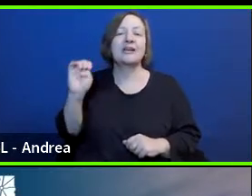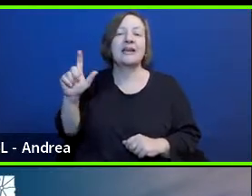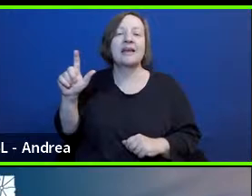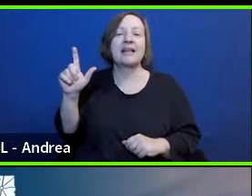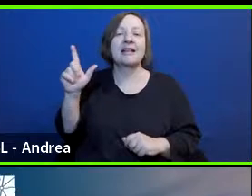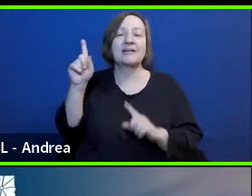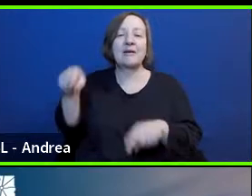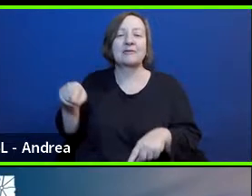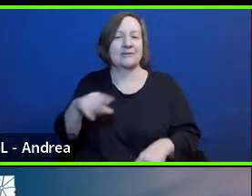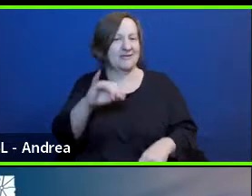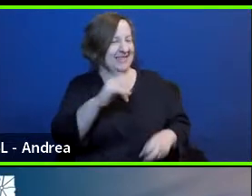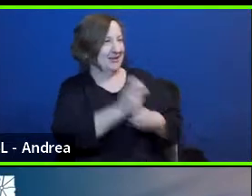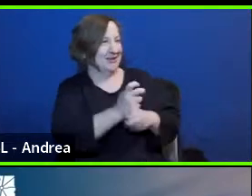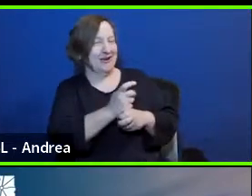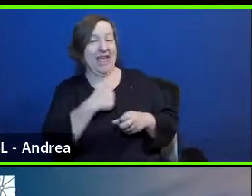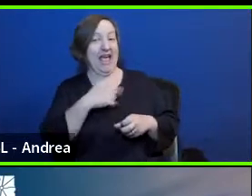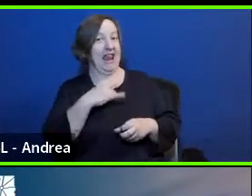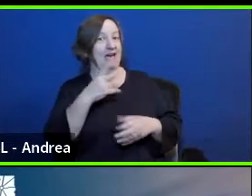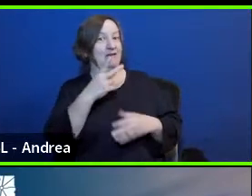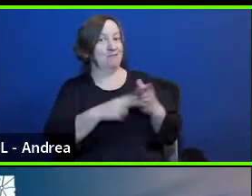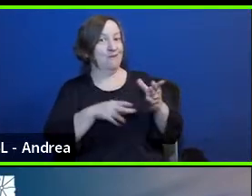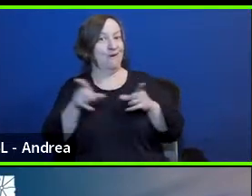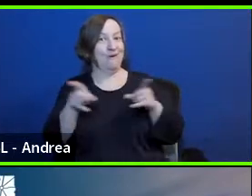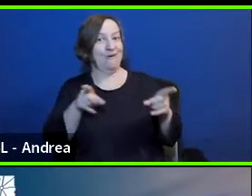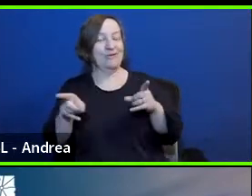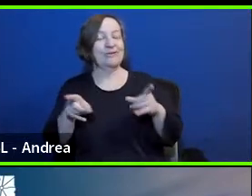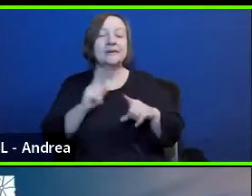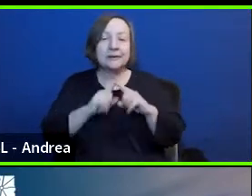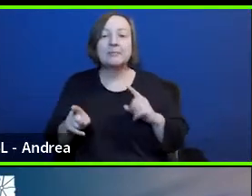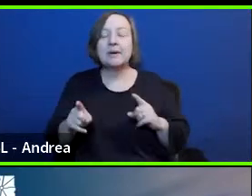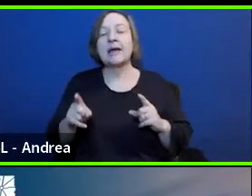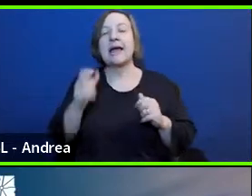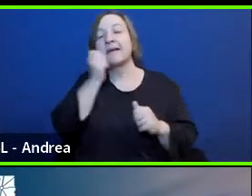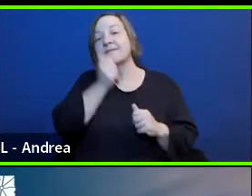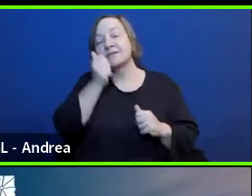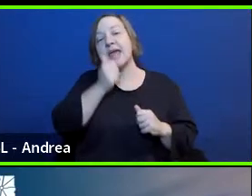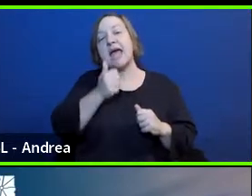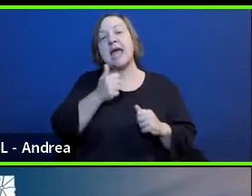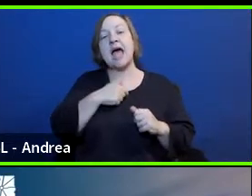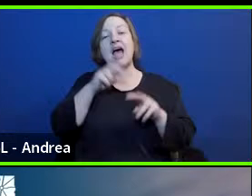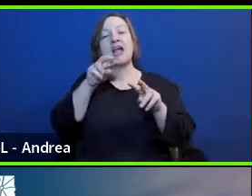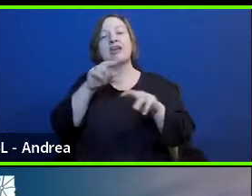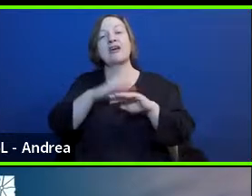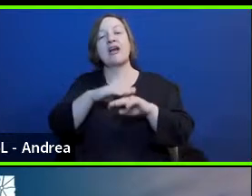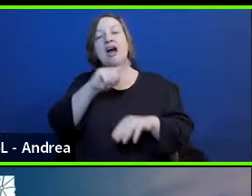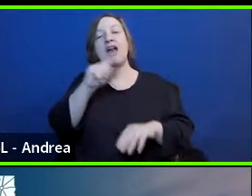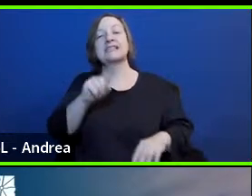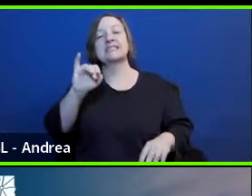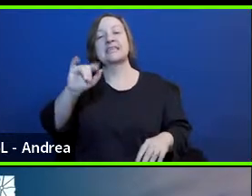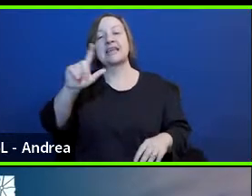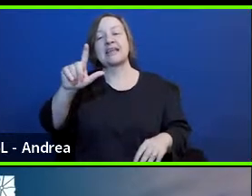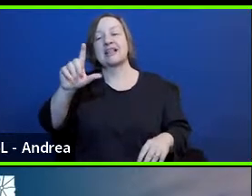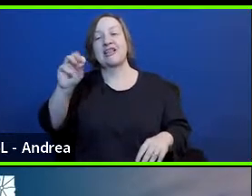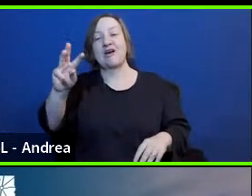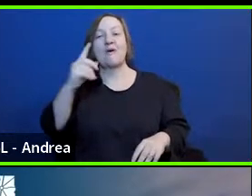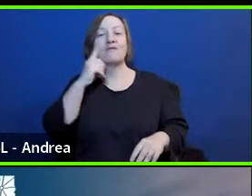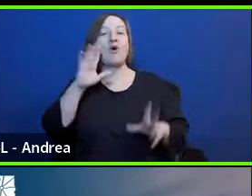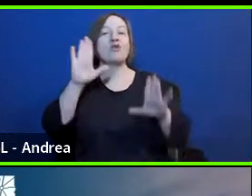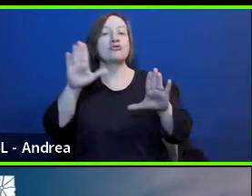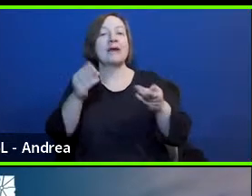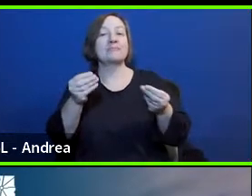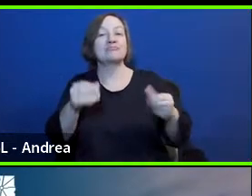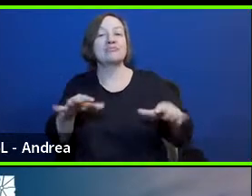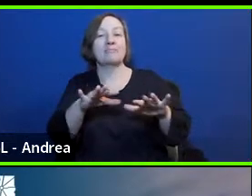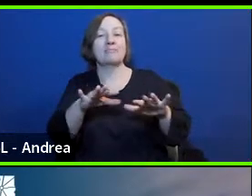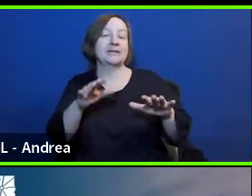Well, this is a hard one because I like them both, but the fact that every day I'm looking on Zillow for hopefully a great property at the